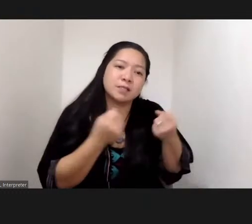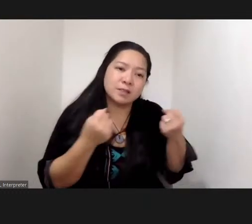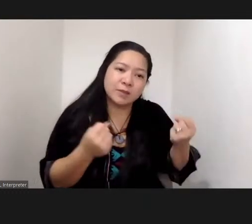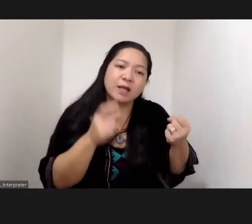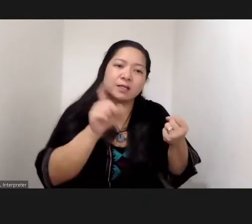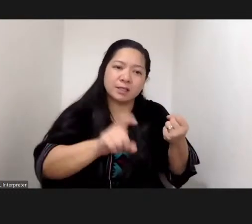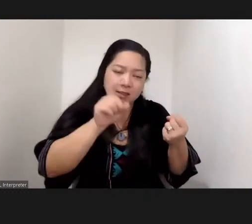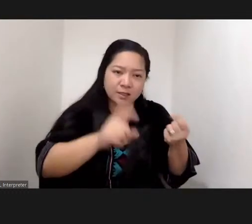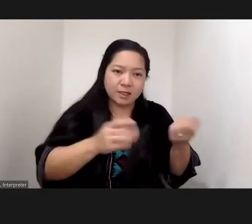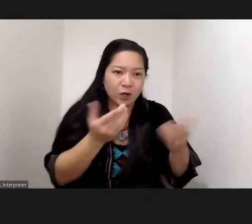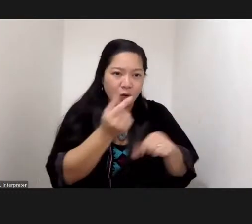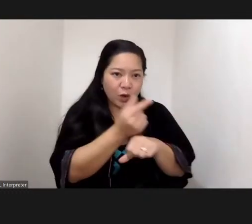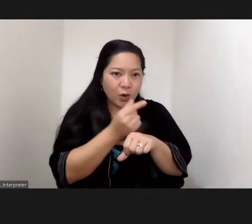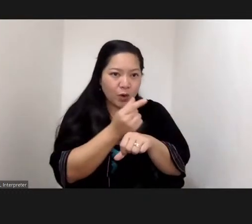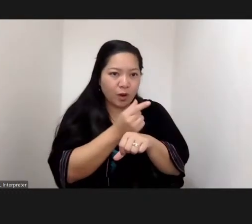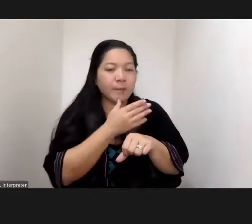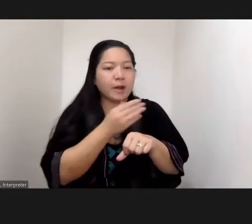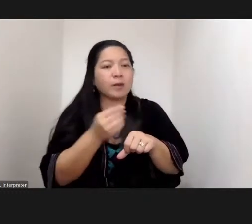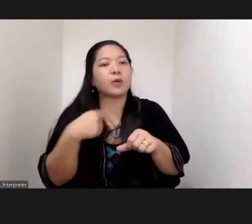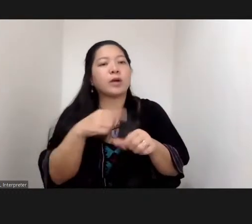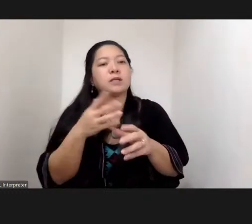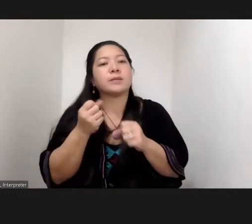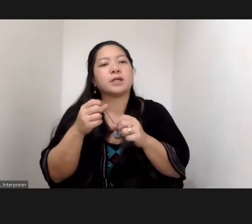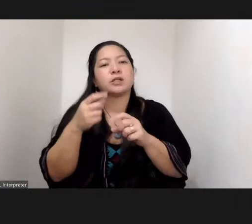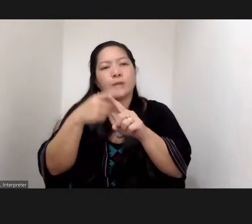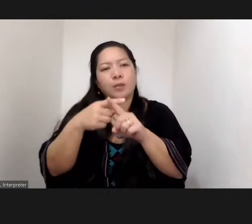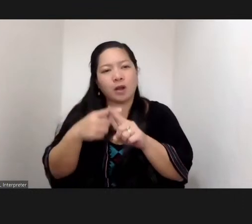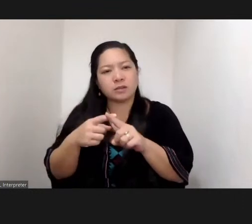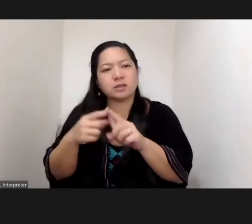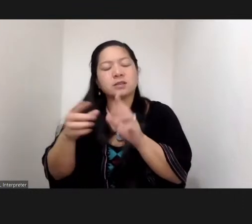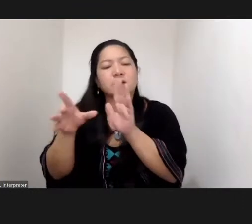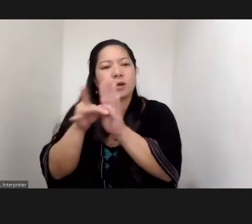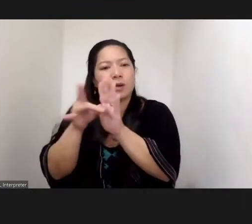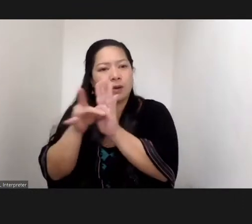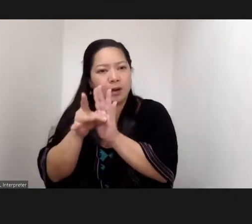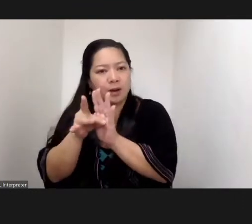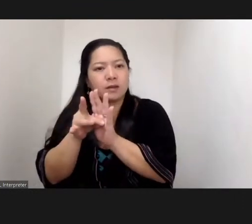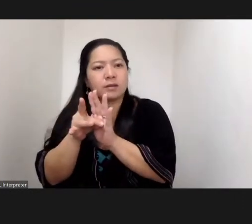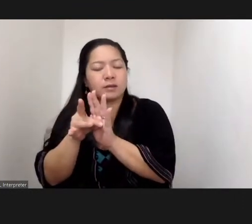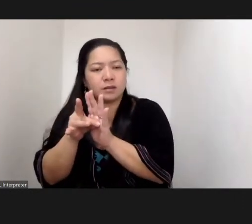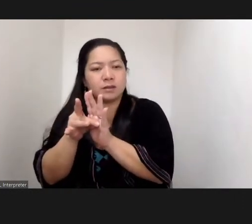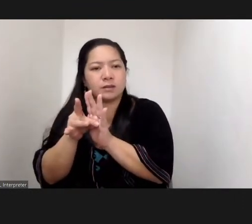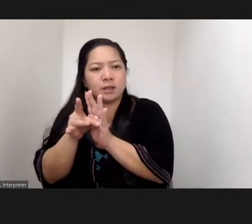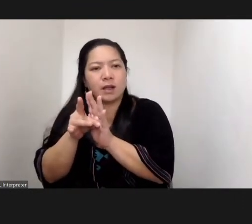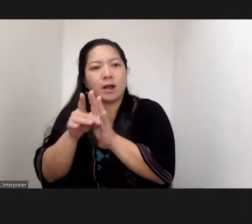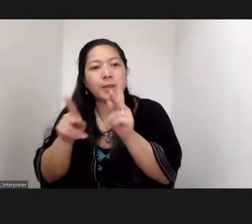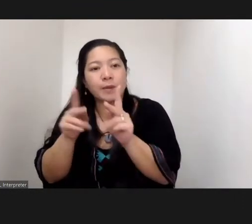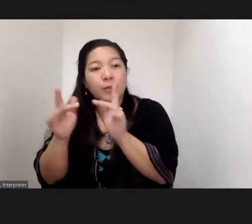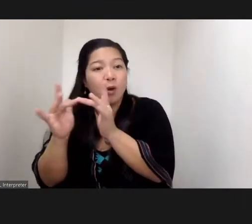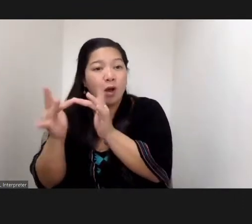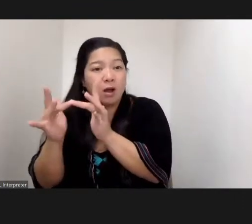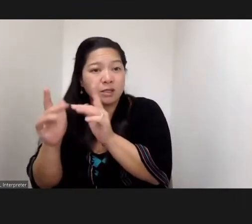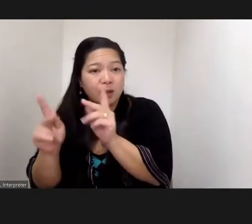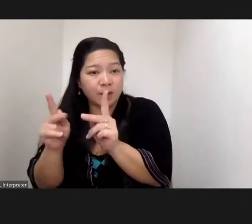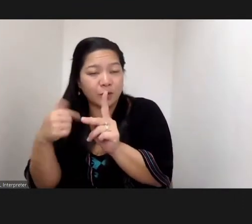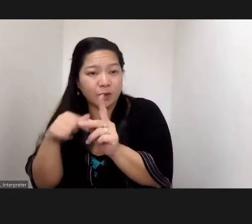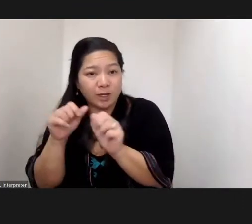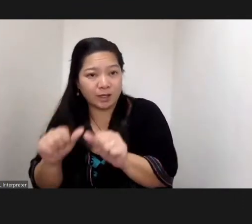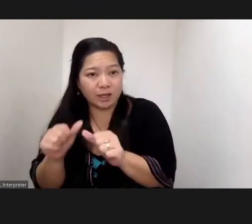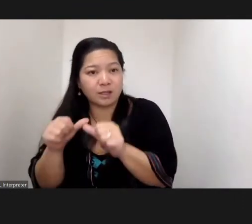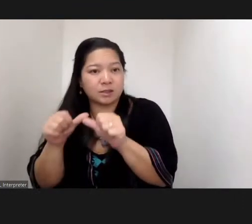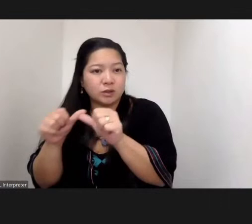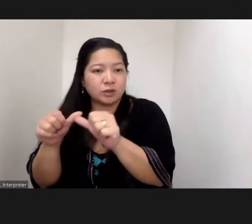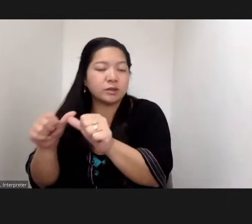make sure that contact tracing operations is still in place. We want to make sure that there's